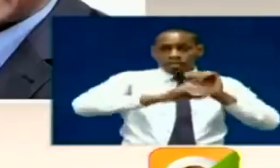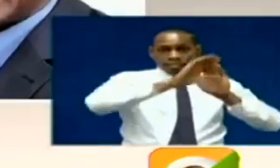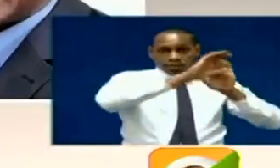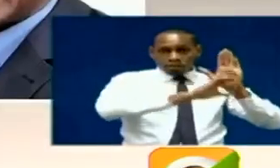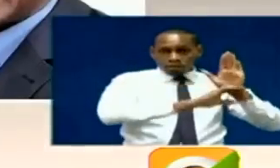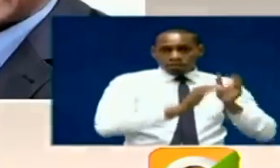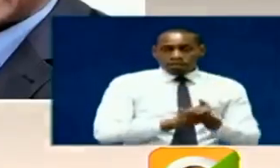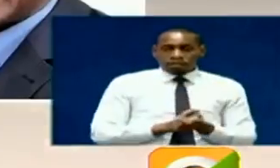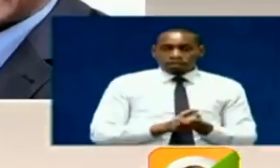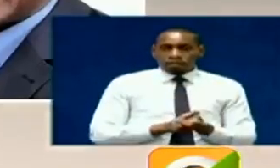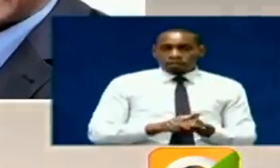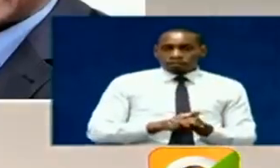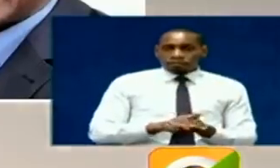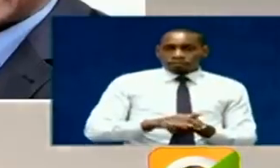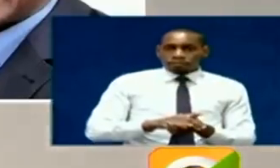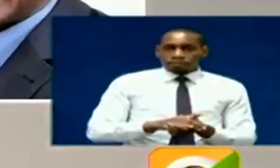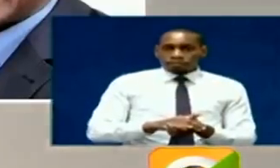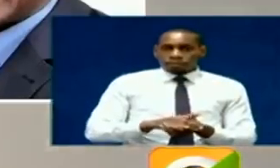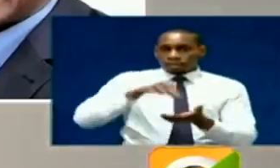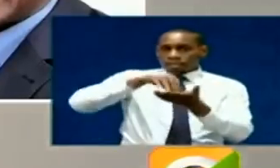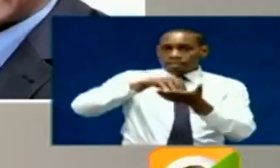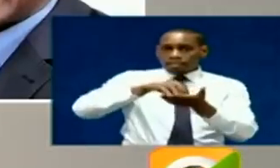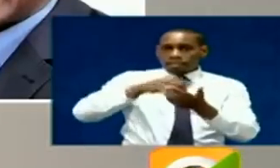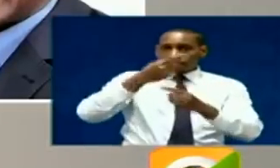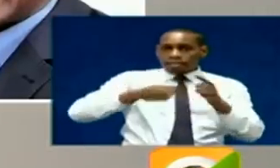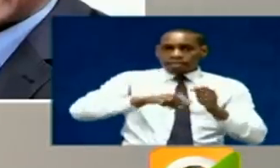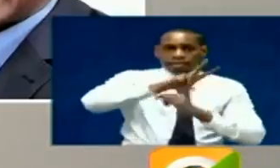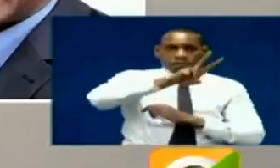was a case, Njoya versus AG, a case of